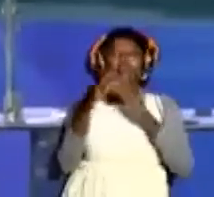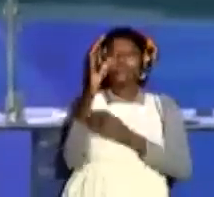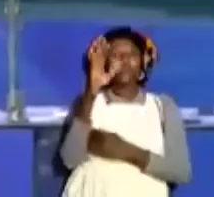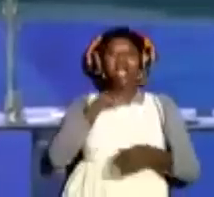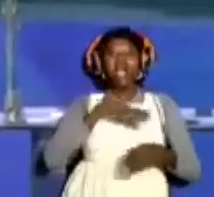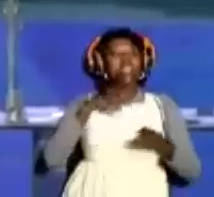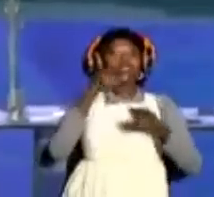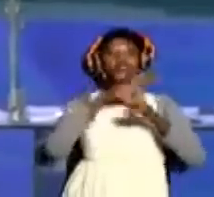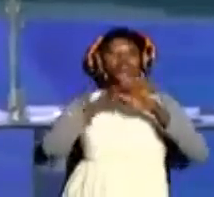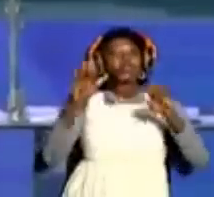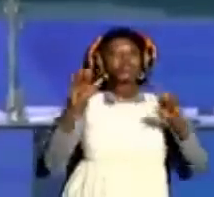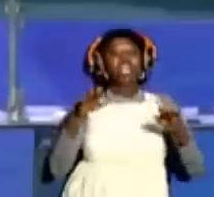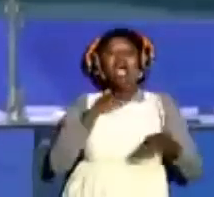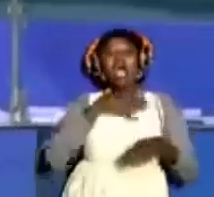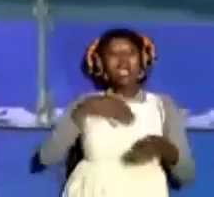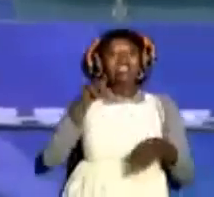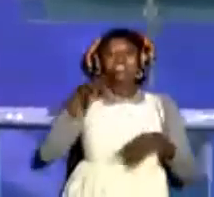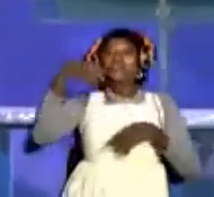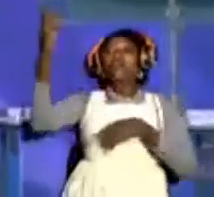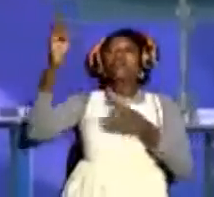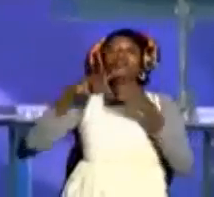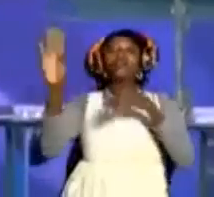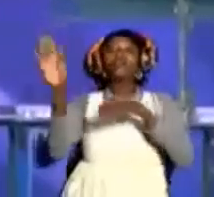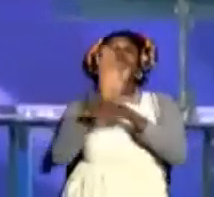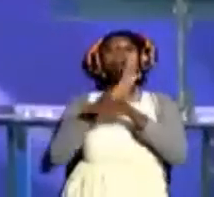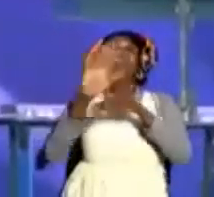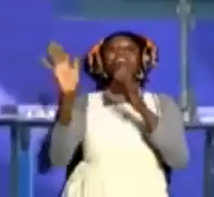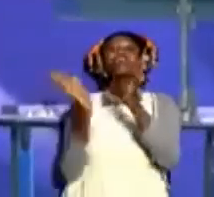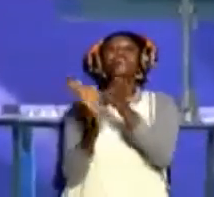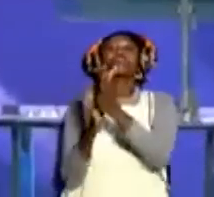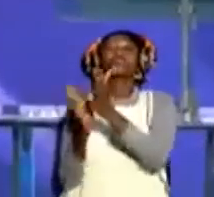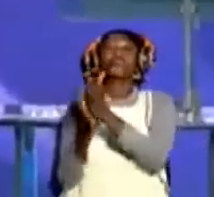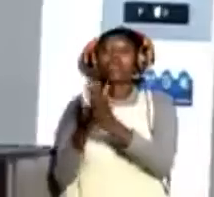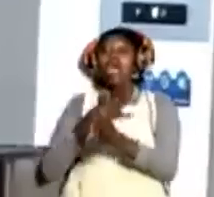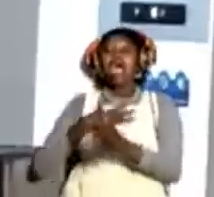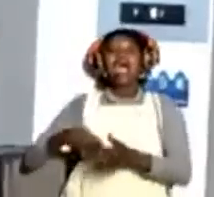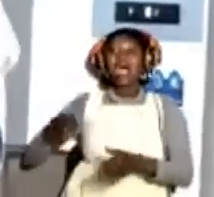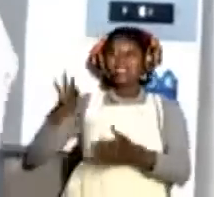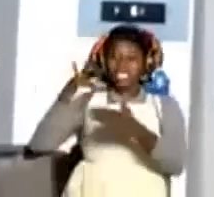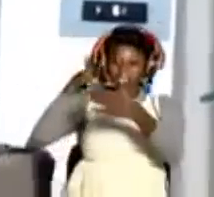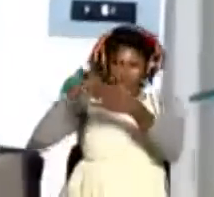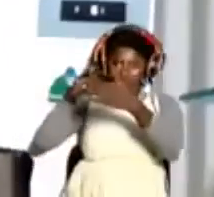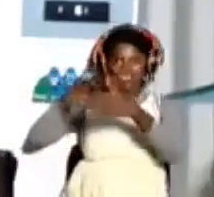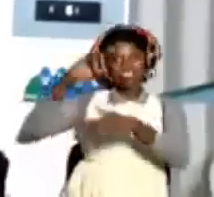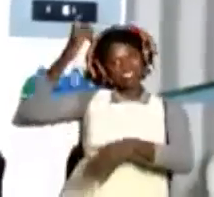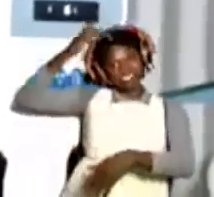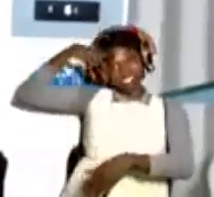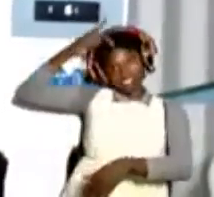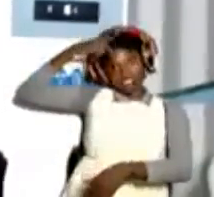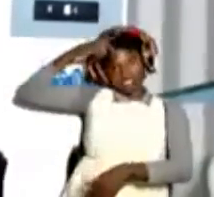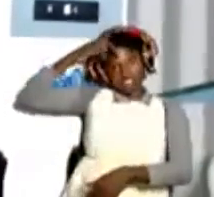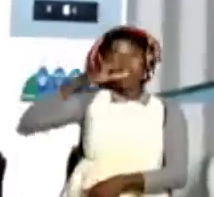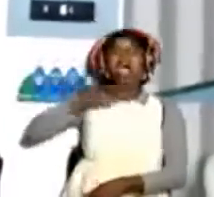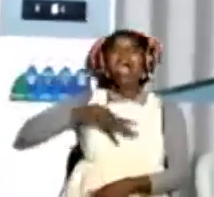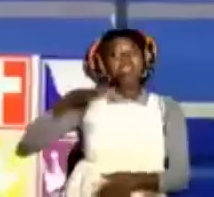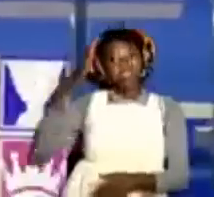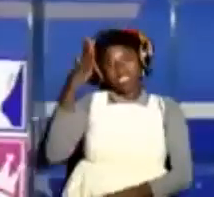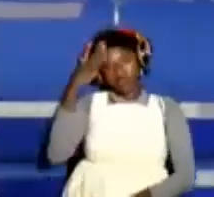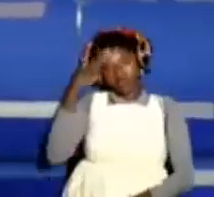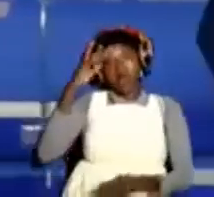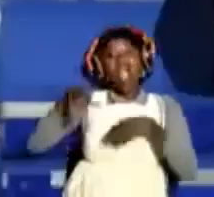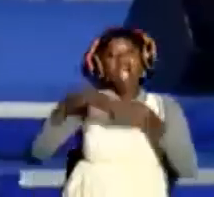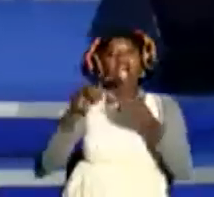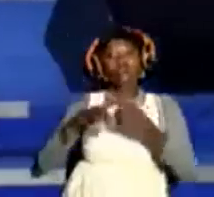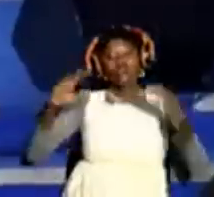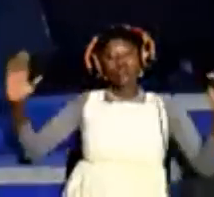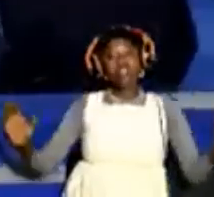nowhere. They only went to business school. And they learned psychology. And they know how to